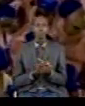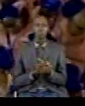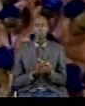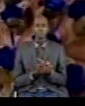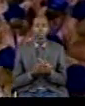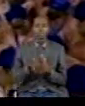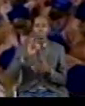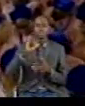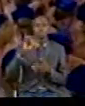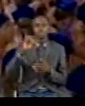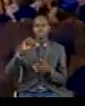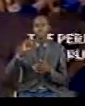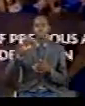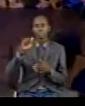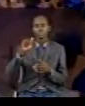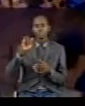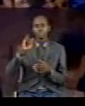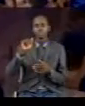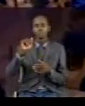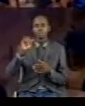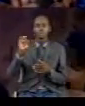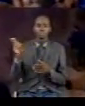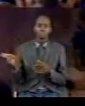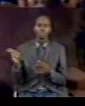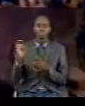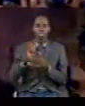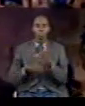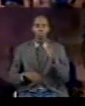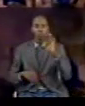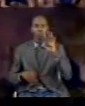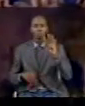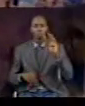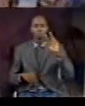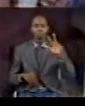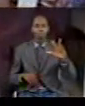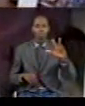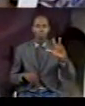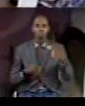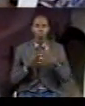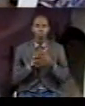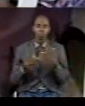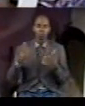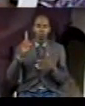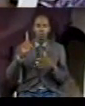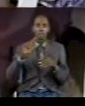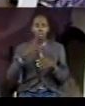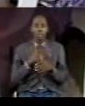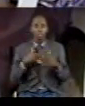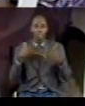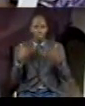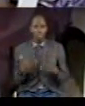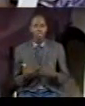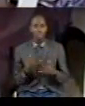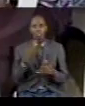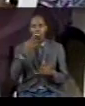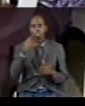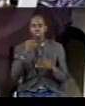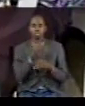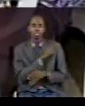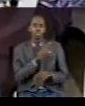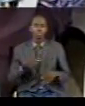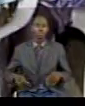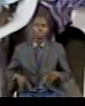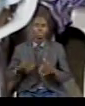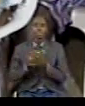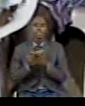Isaiah 43. But now, thus says the Lord, that created